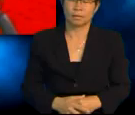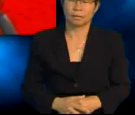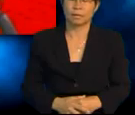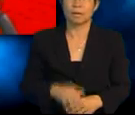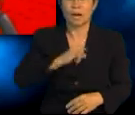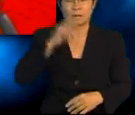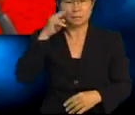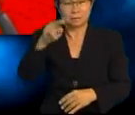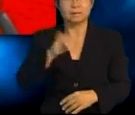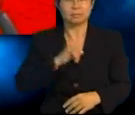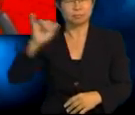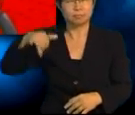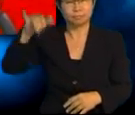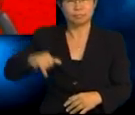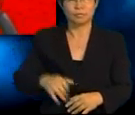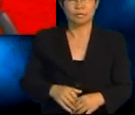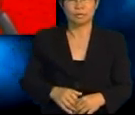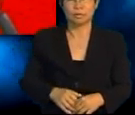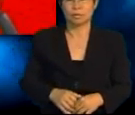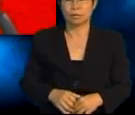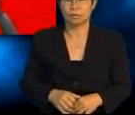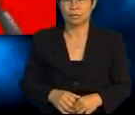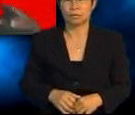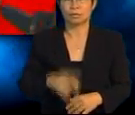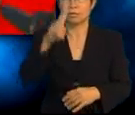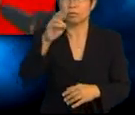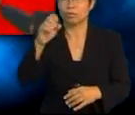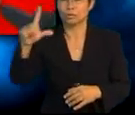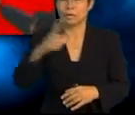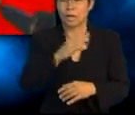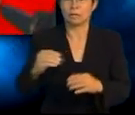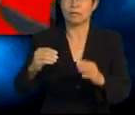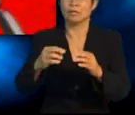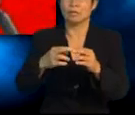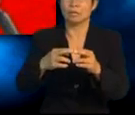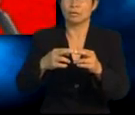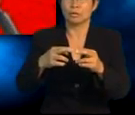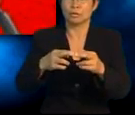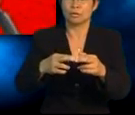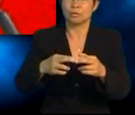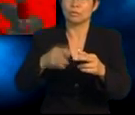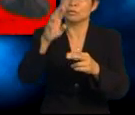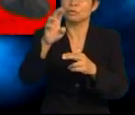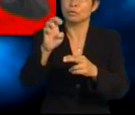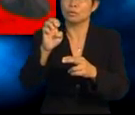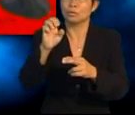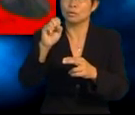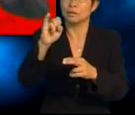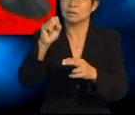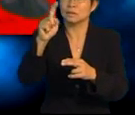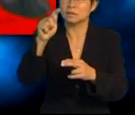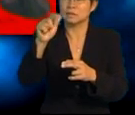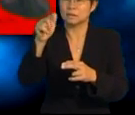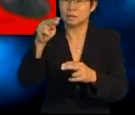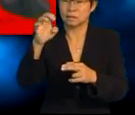I see. But what about voltage and resistance? Well, voltage